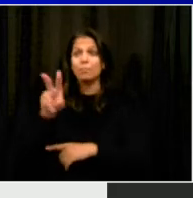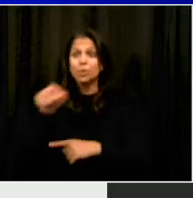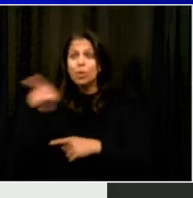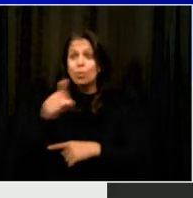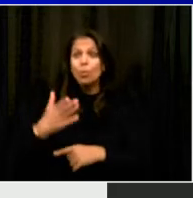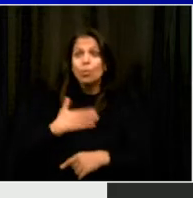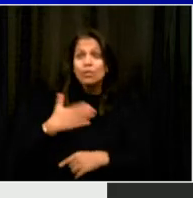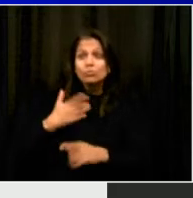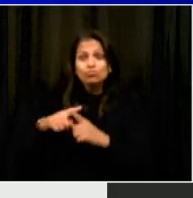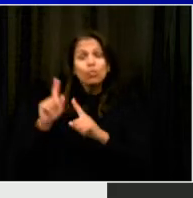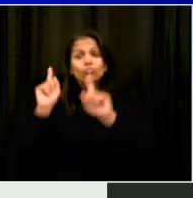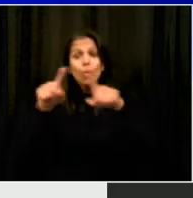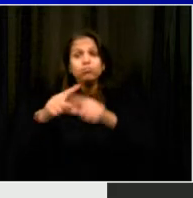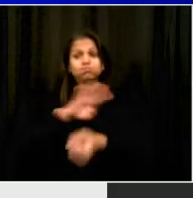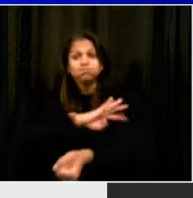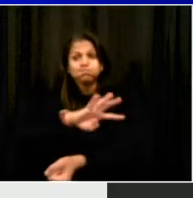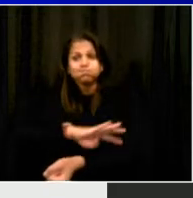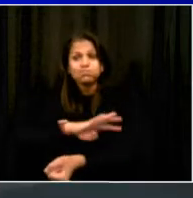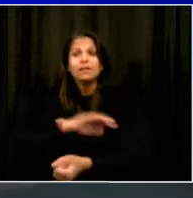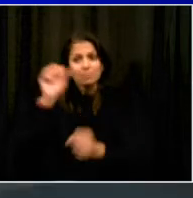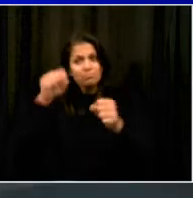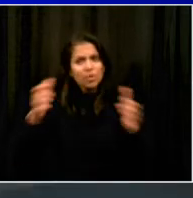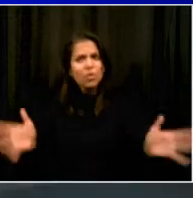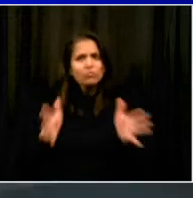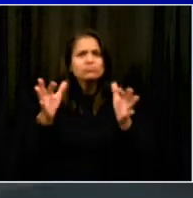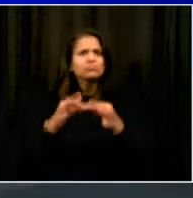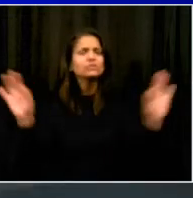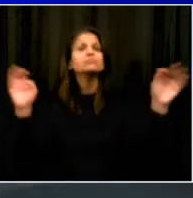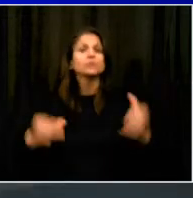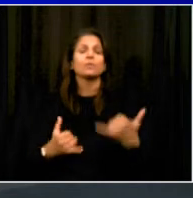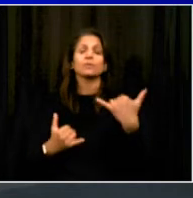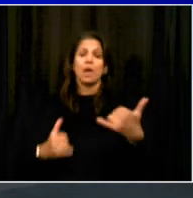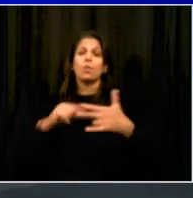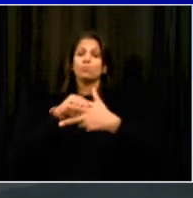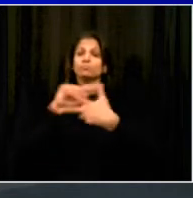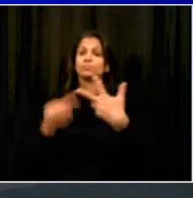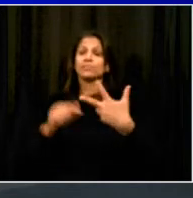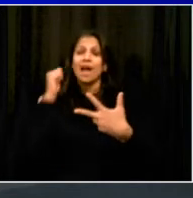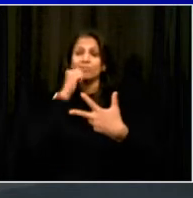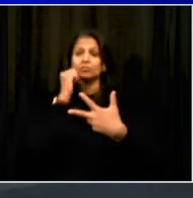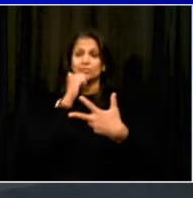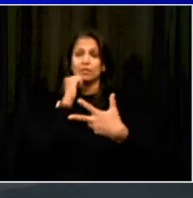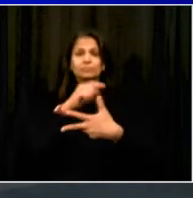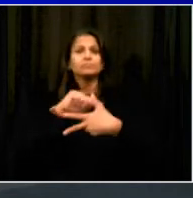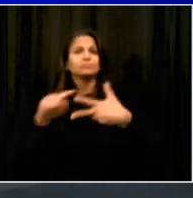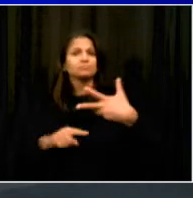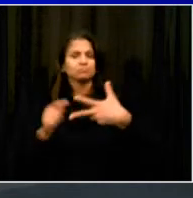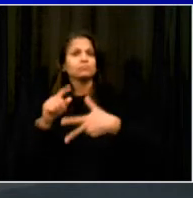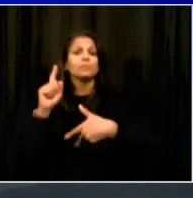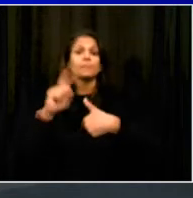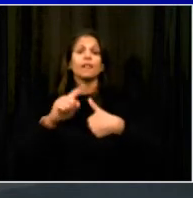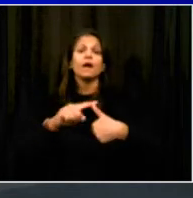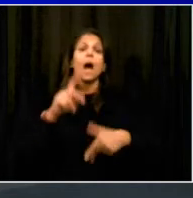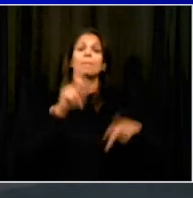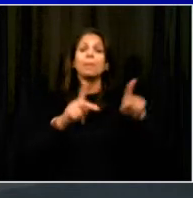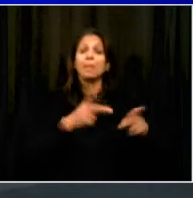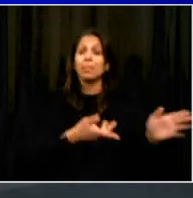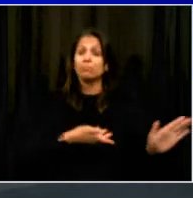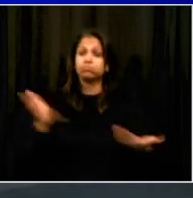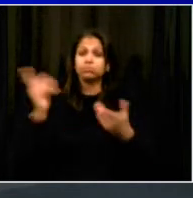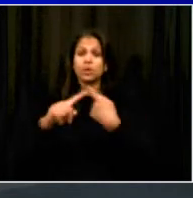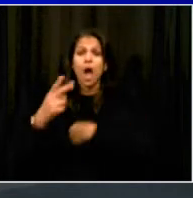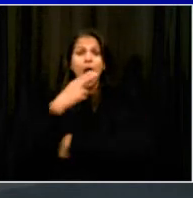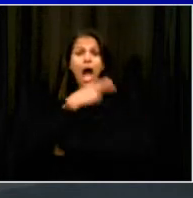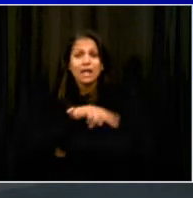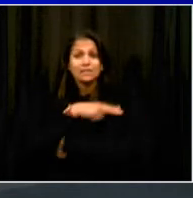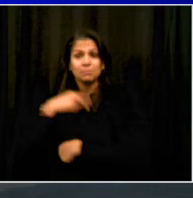indicators. Number one, current hospital admissions. So daily number of people admitted to New York City hospitals for suspected COVID-19. Today's report